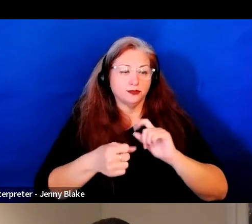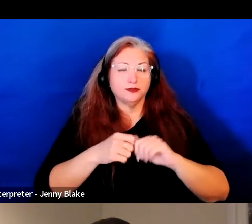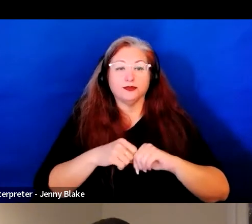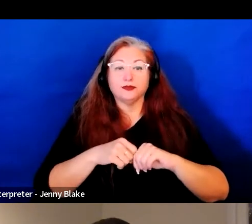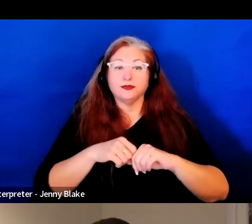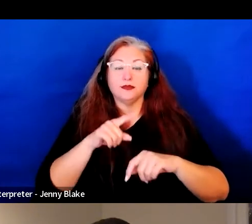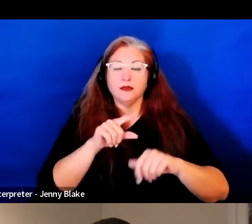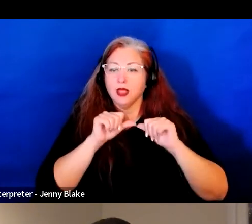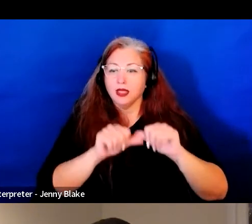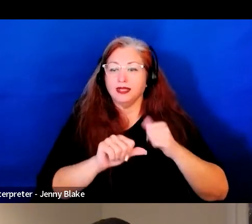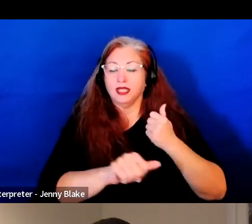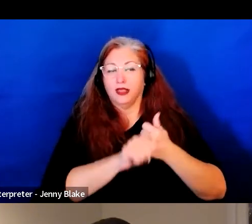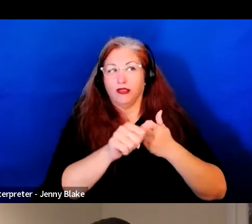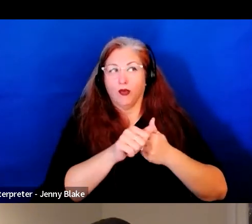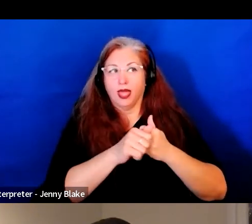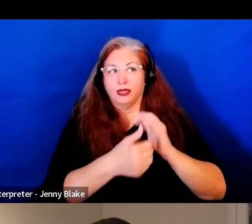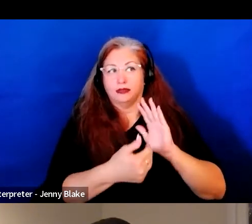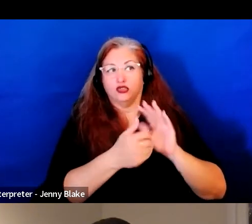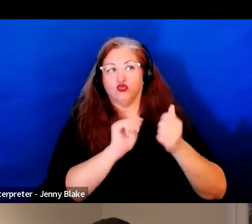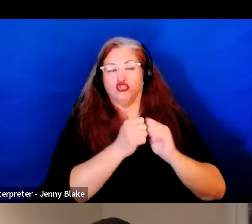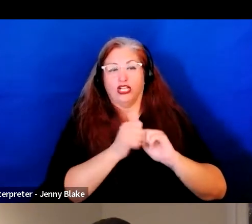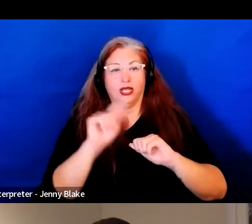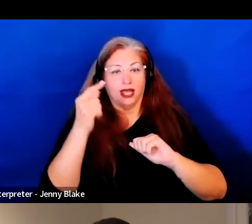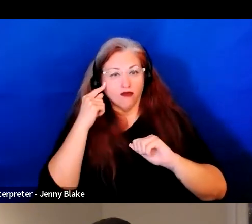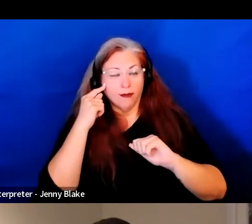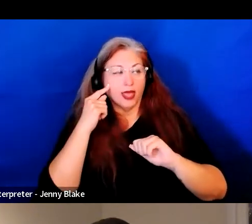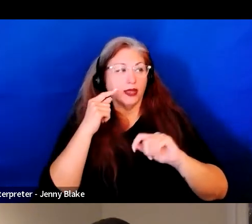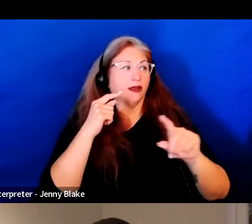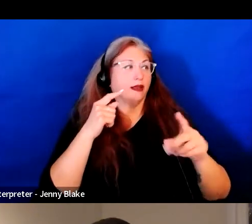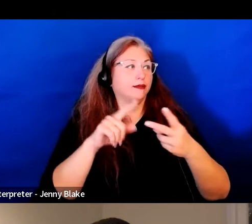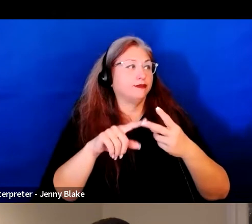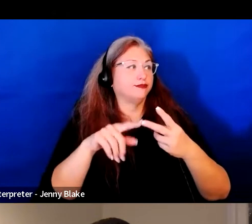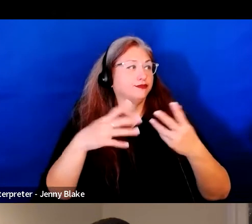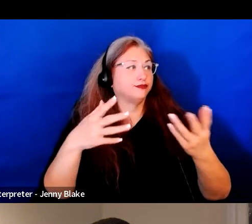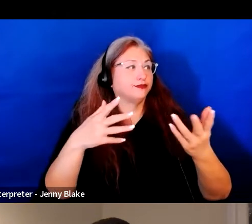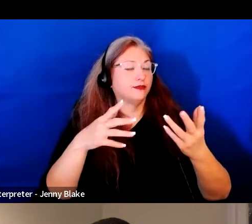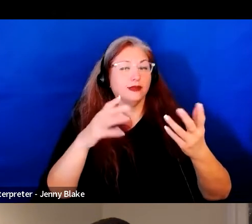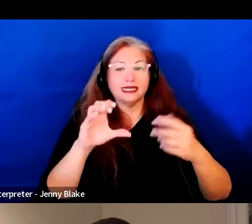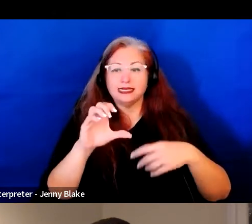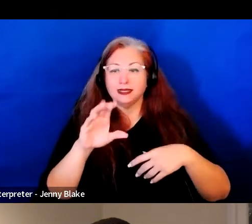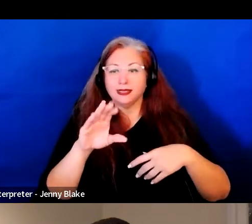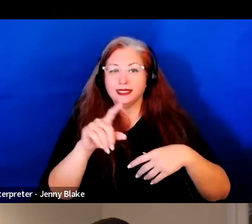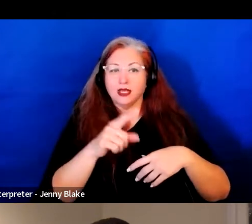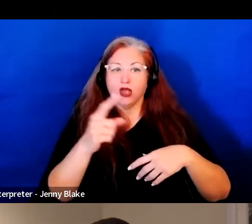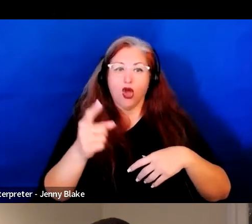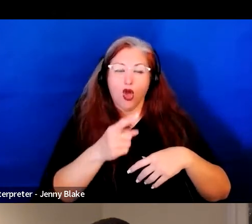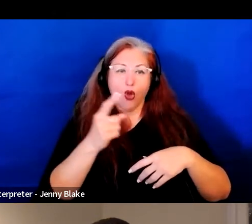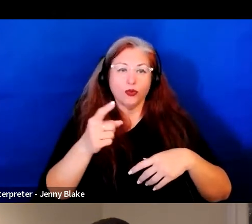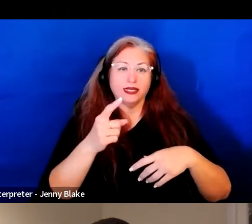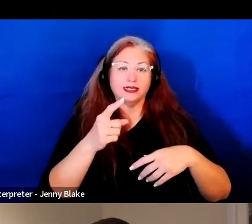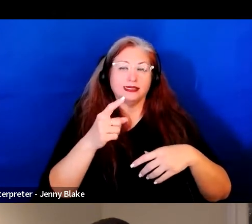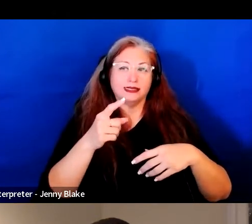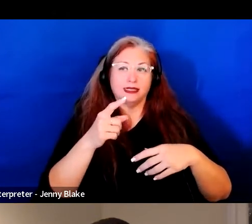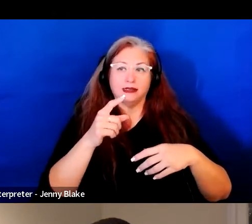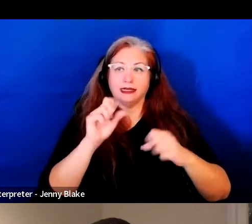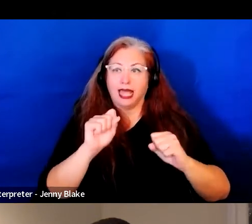a constant threat of changing governments and constantly, you know, the CBC is always up for